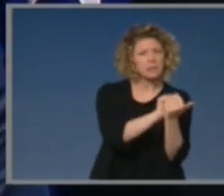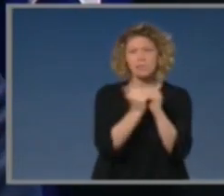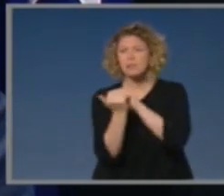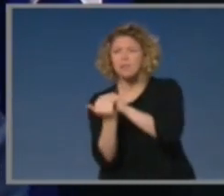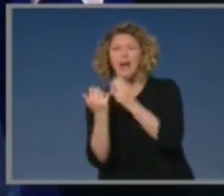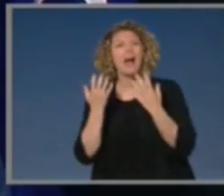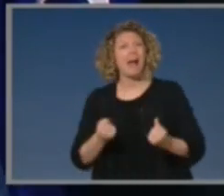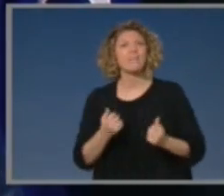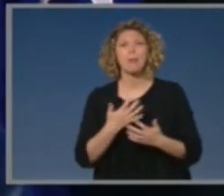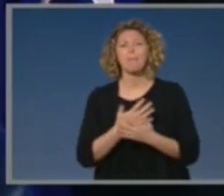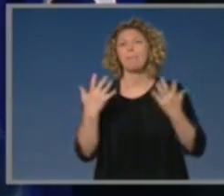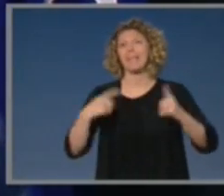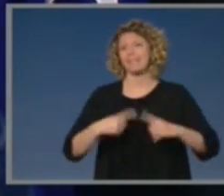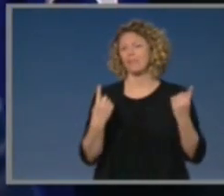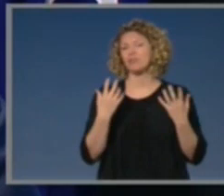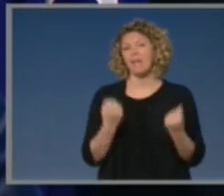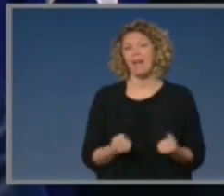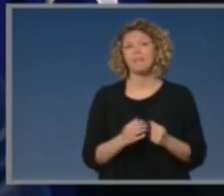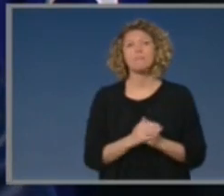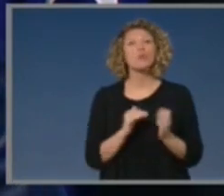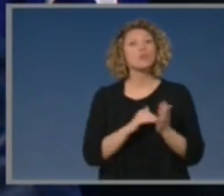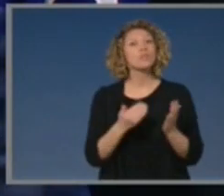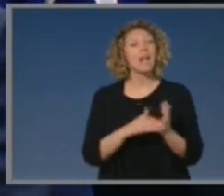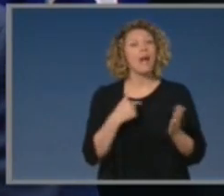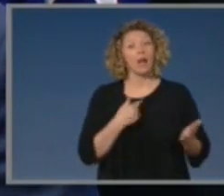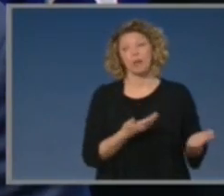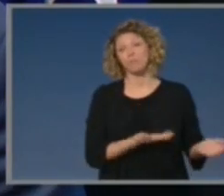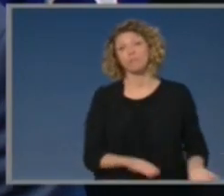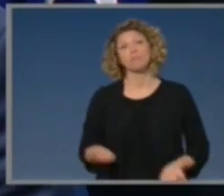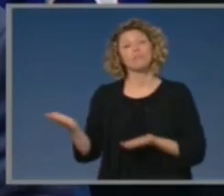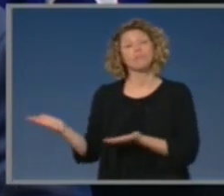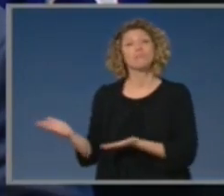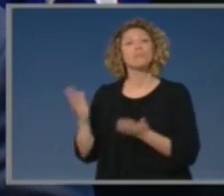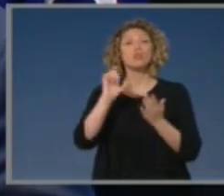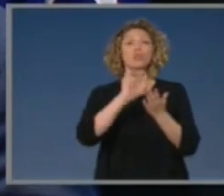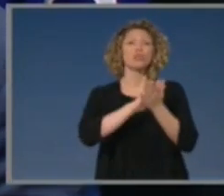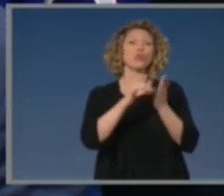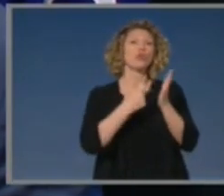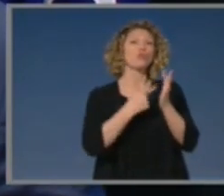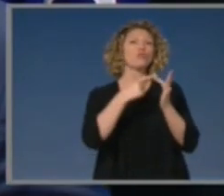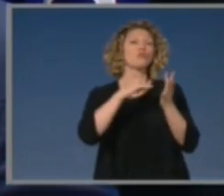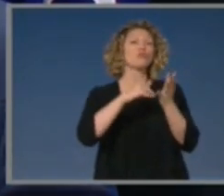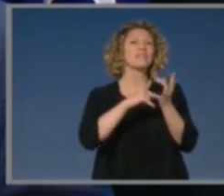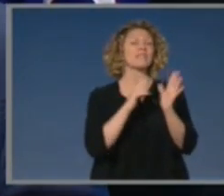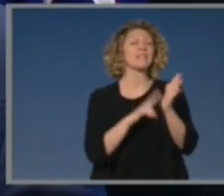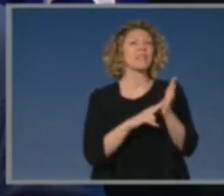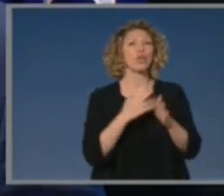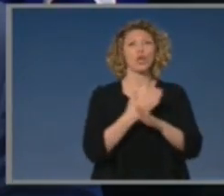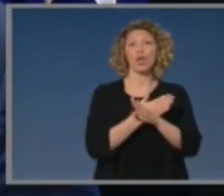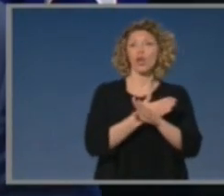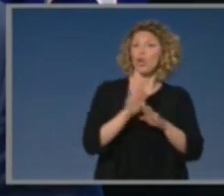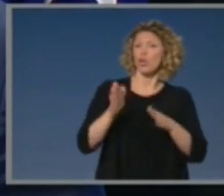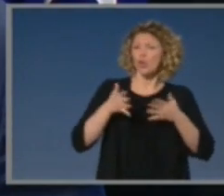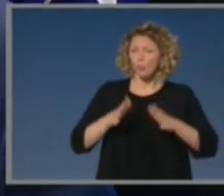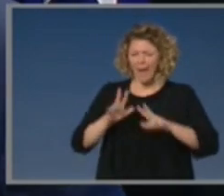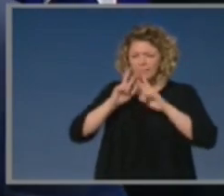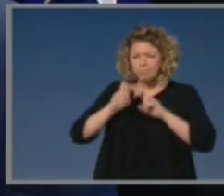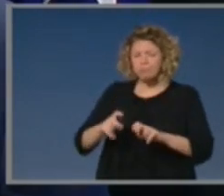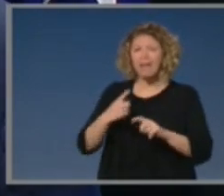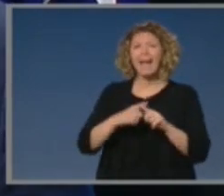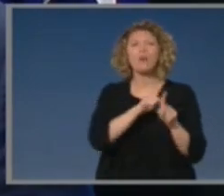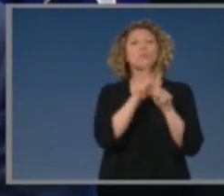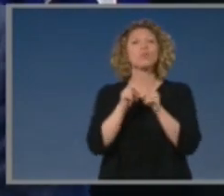big difference. So with that, I might pass you over to Christian to talk through the new tools and work that's being done, and Nev also to speak to those matters.